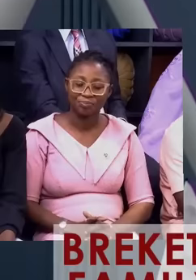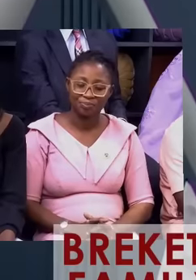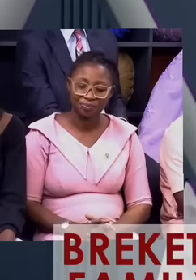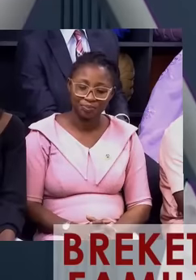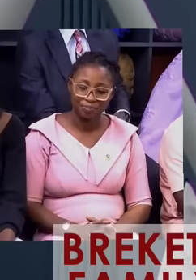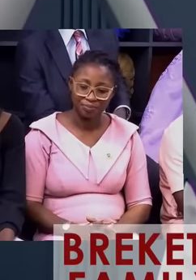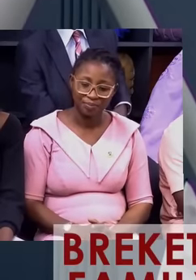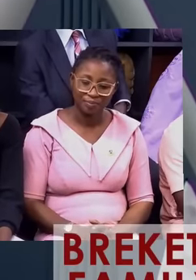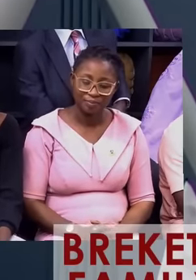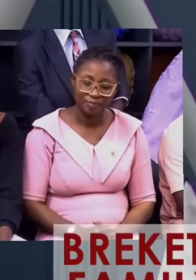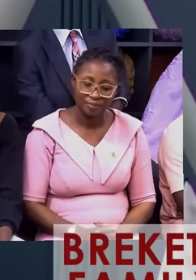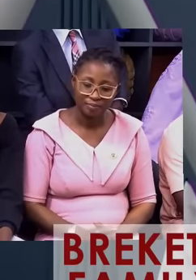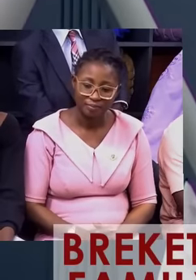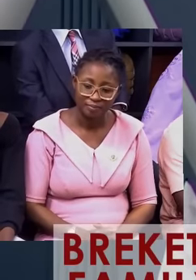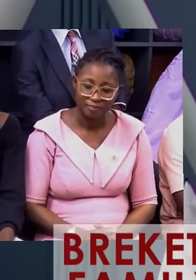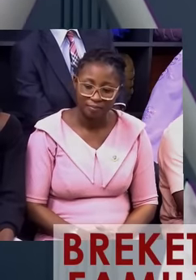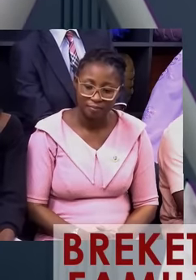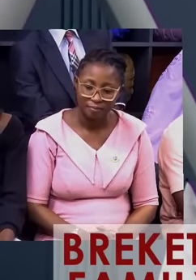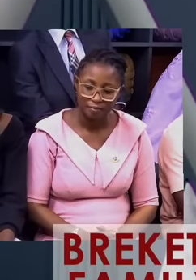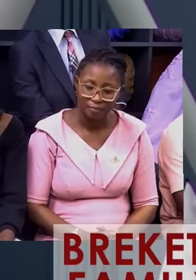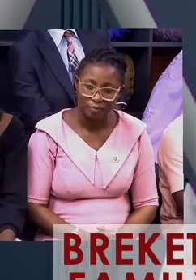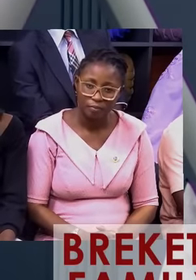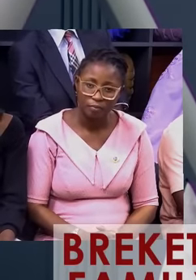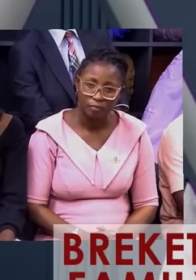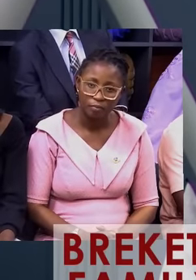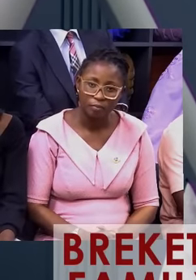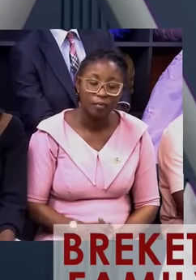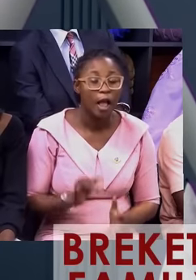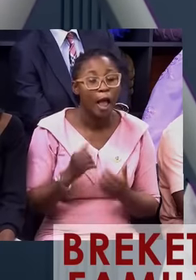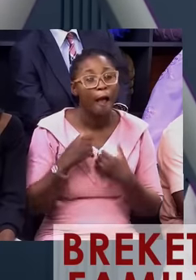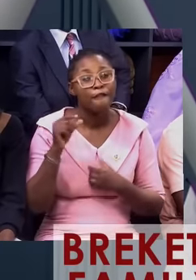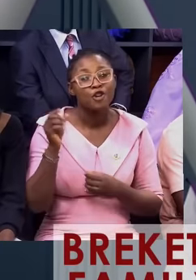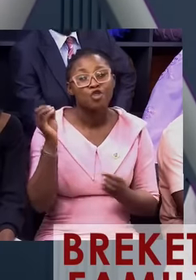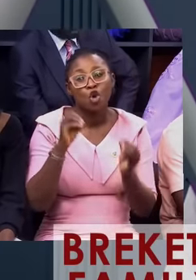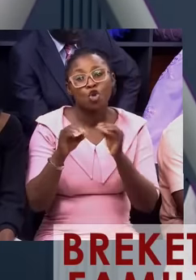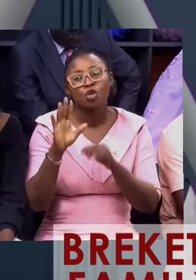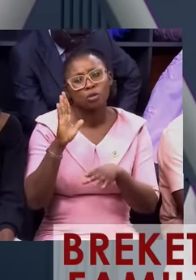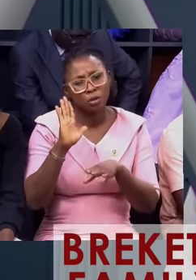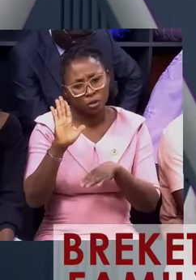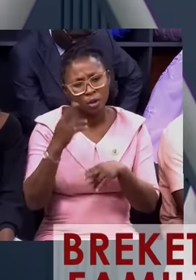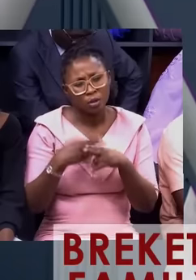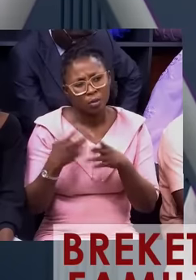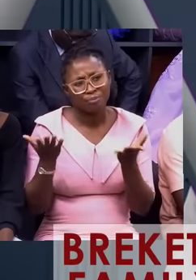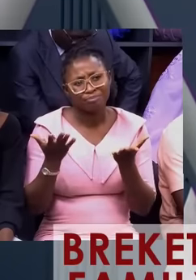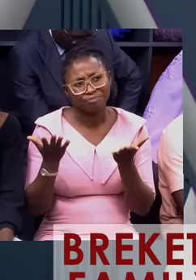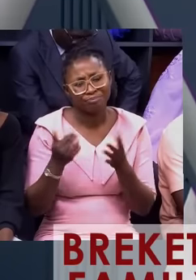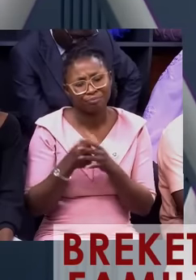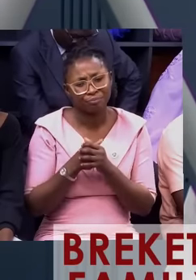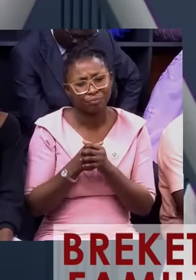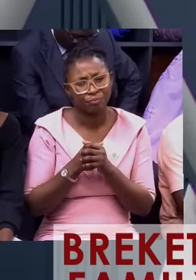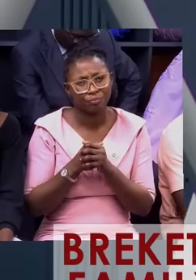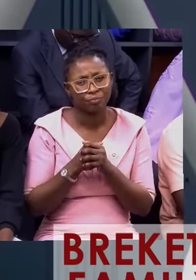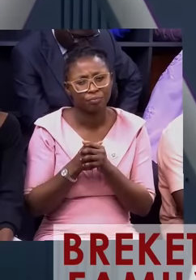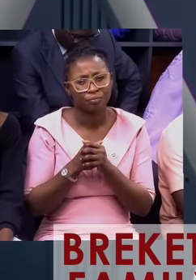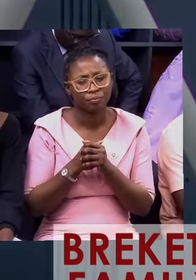family okay I contribution W him your name where you the vano